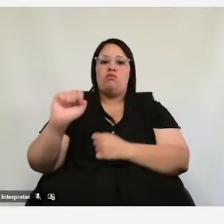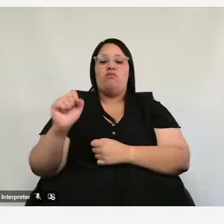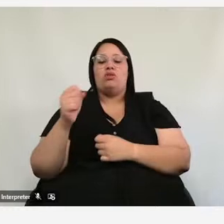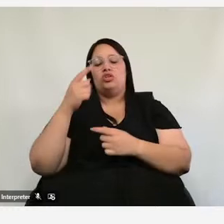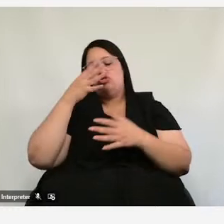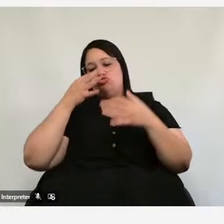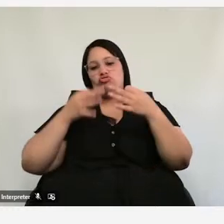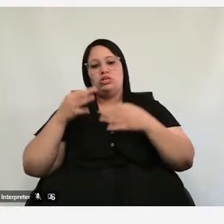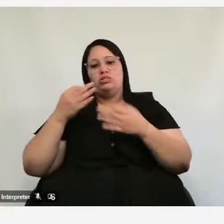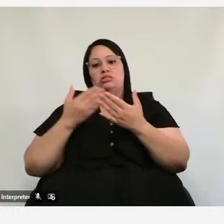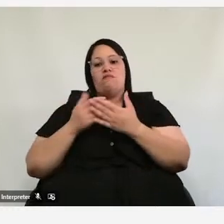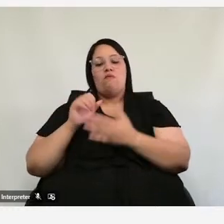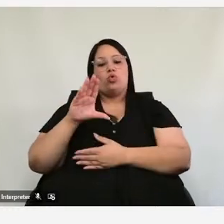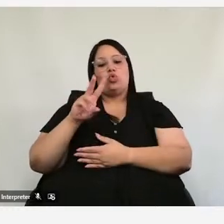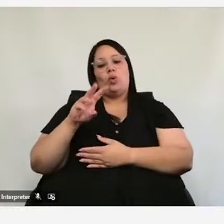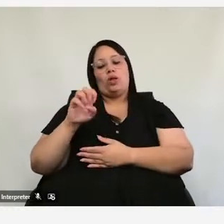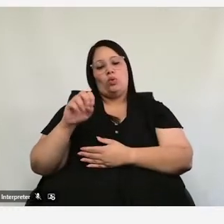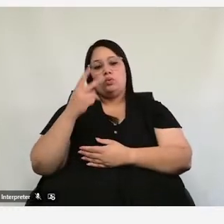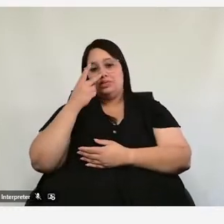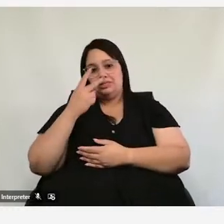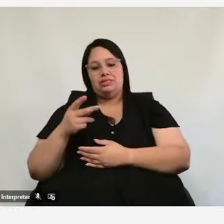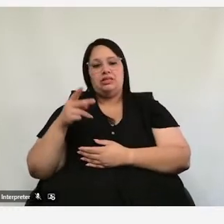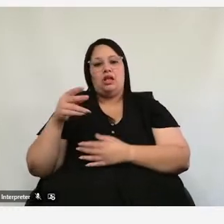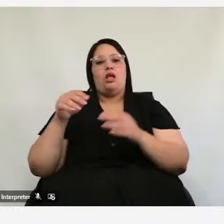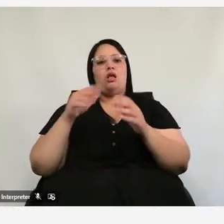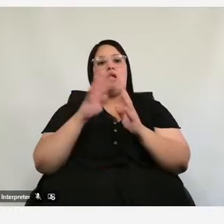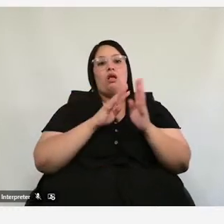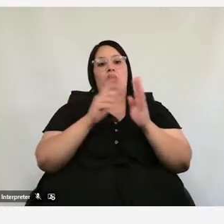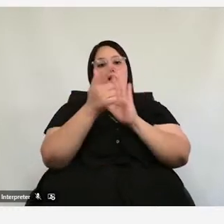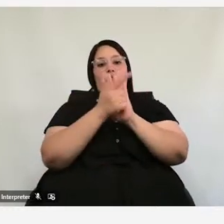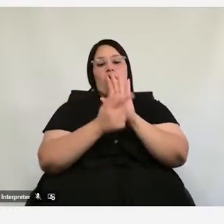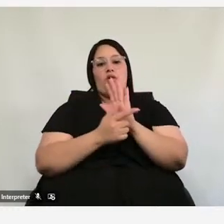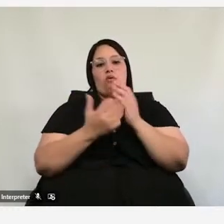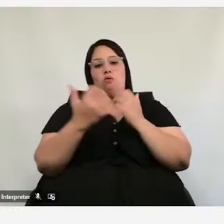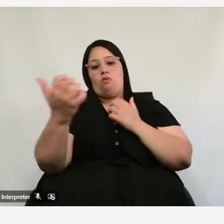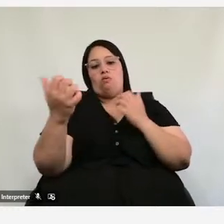for Twekwe inside the walls of the legislature, we must know